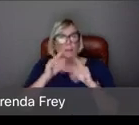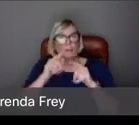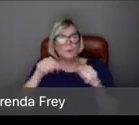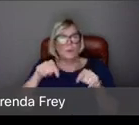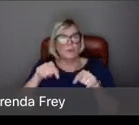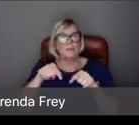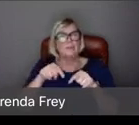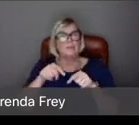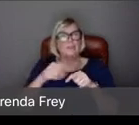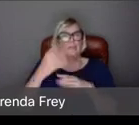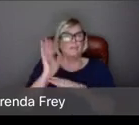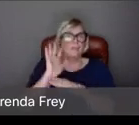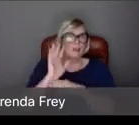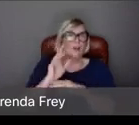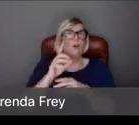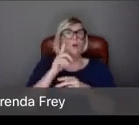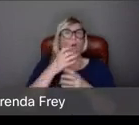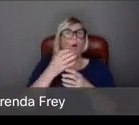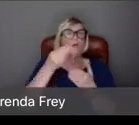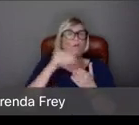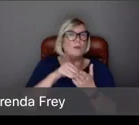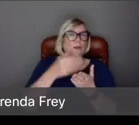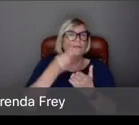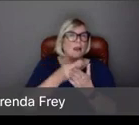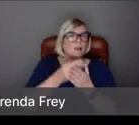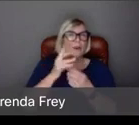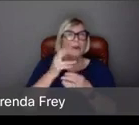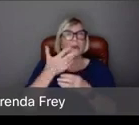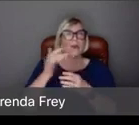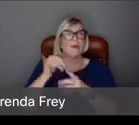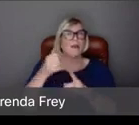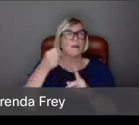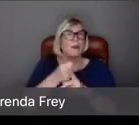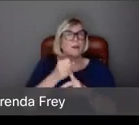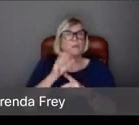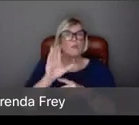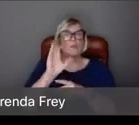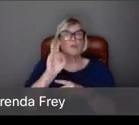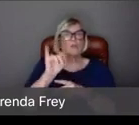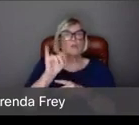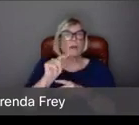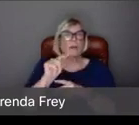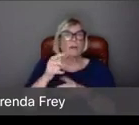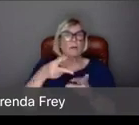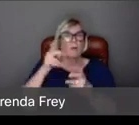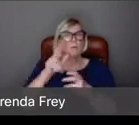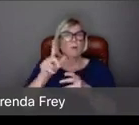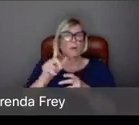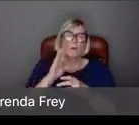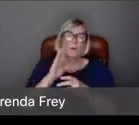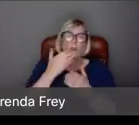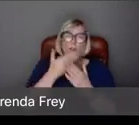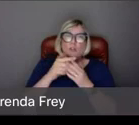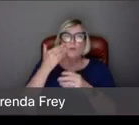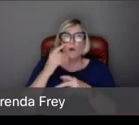in either refinancing or anything that impacts a credit pull, that would be good to know. Yeah, and I